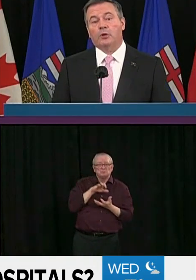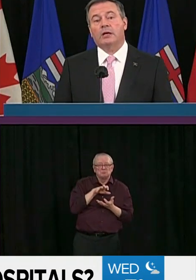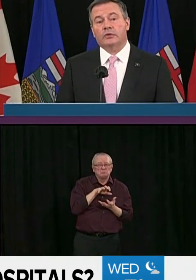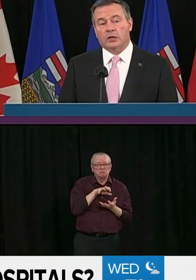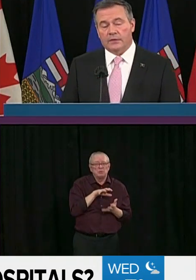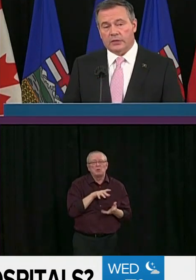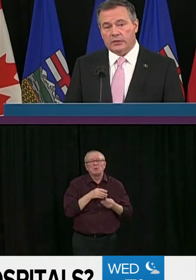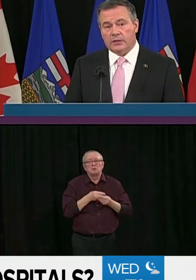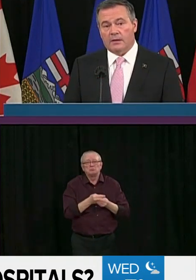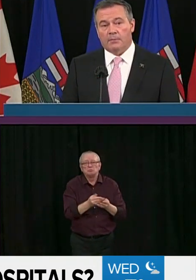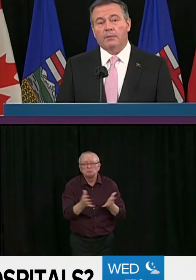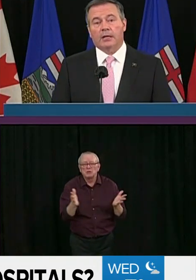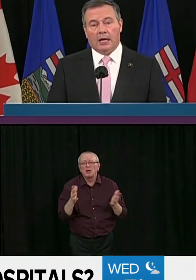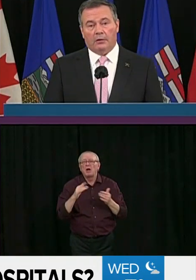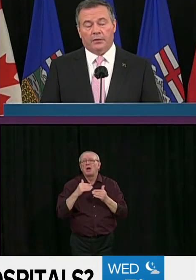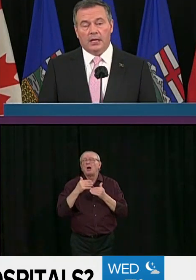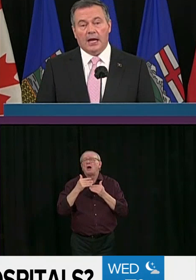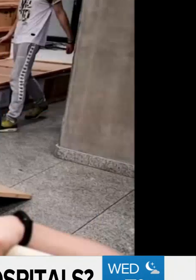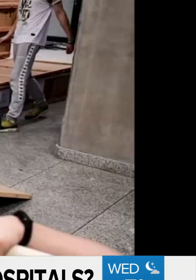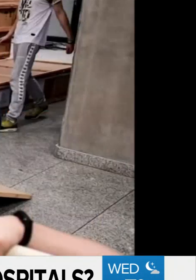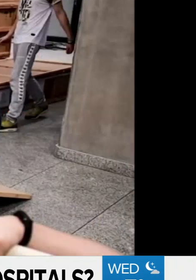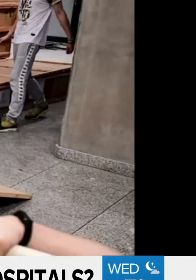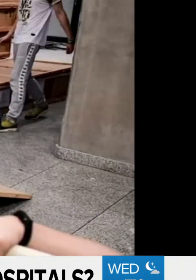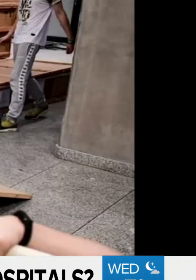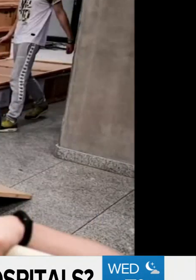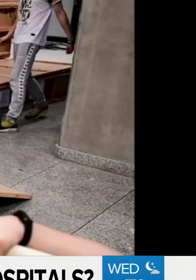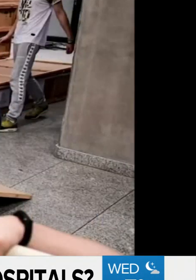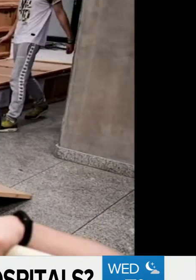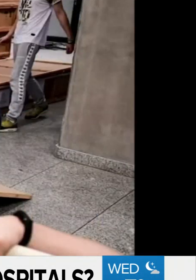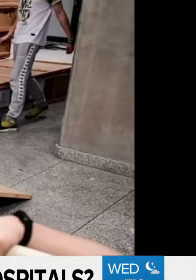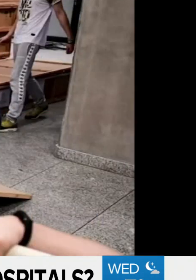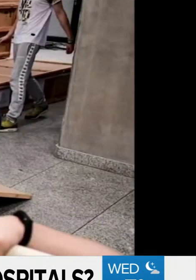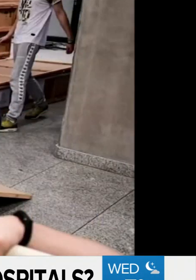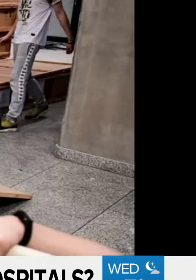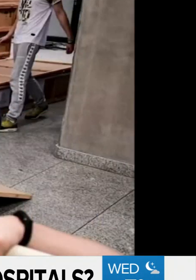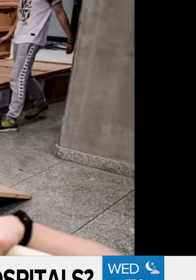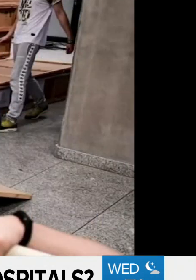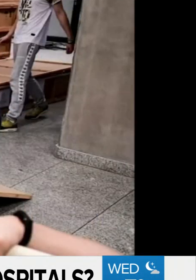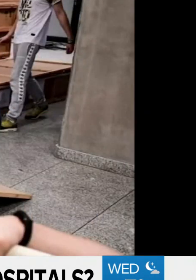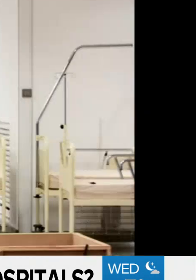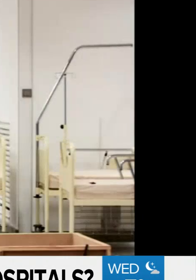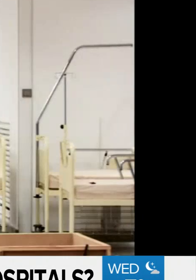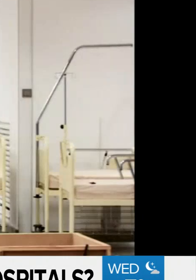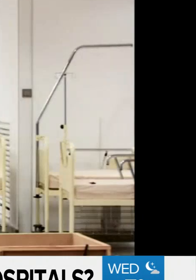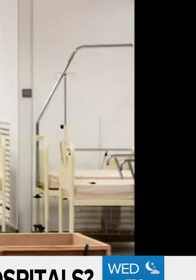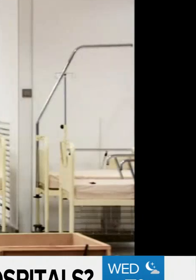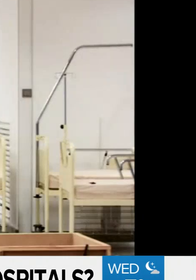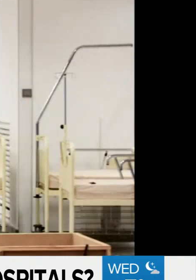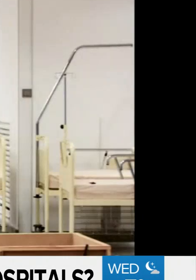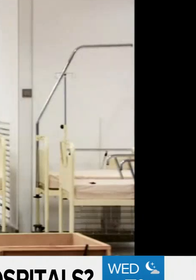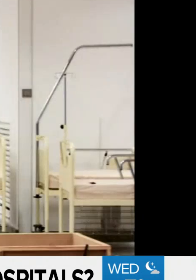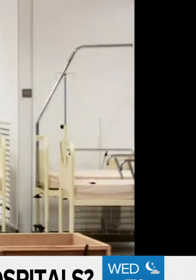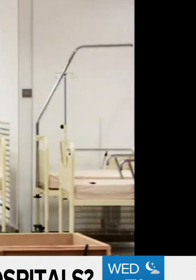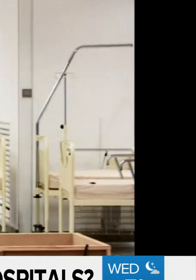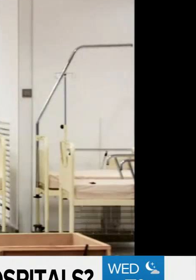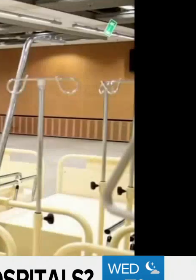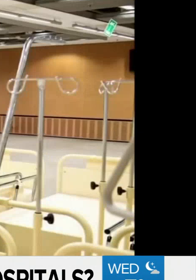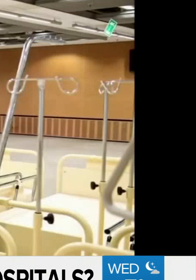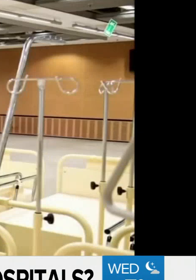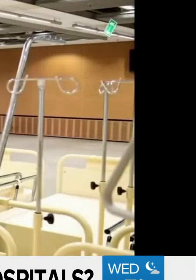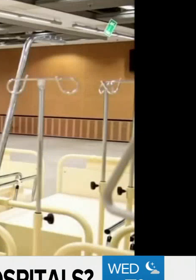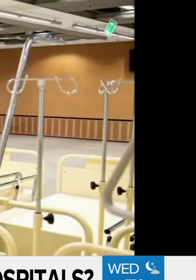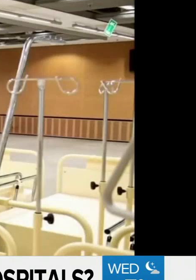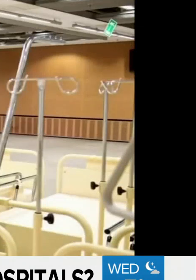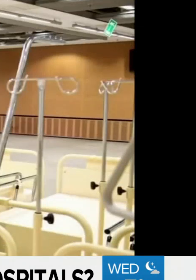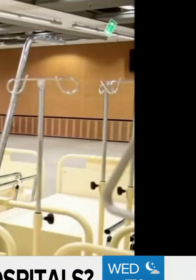program set for the new year. However, a new report shows that the province may be preparing for a grim reality in the meantime. According to a